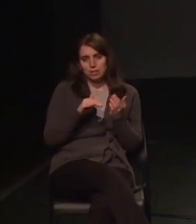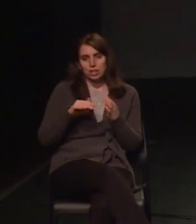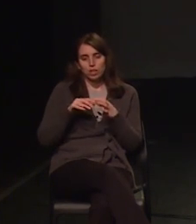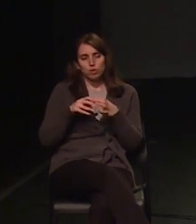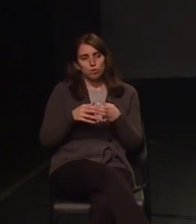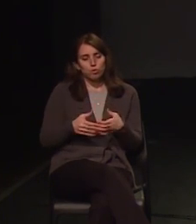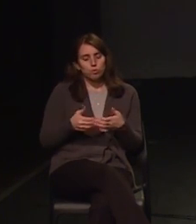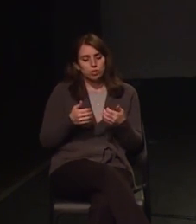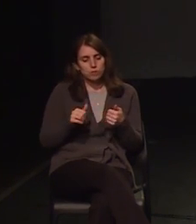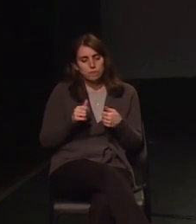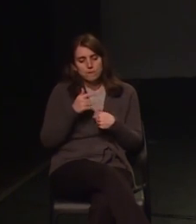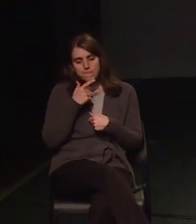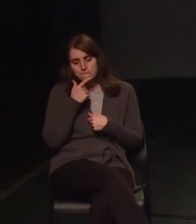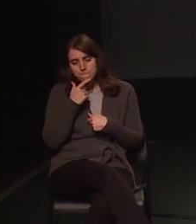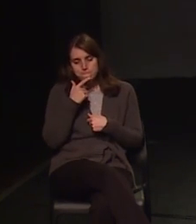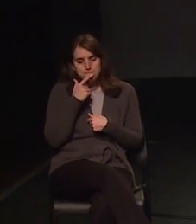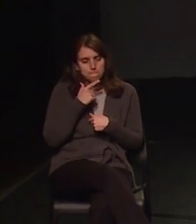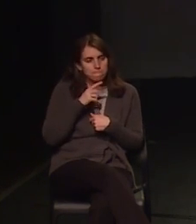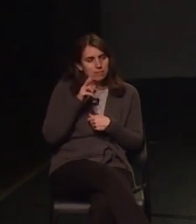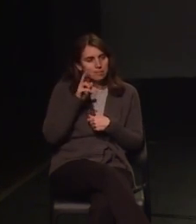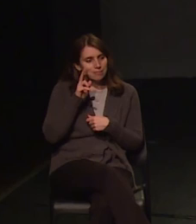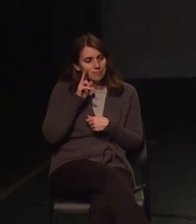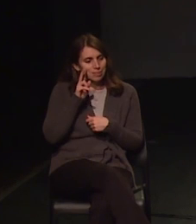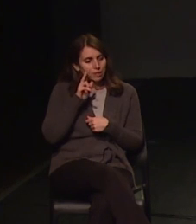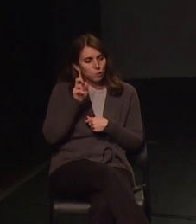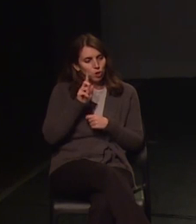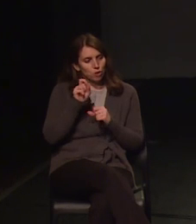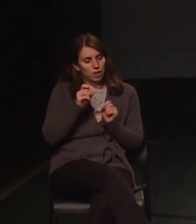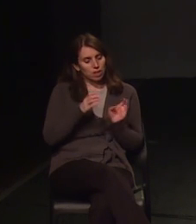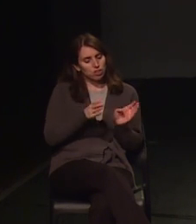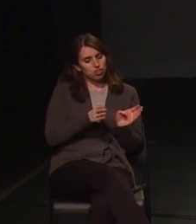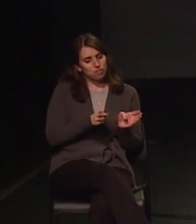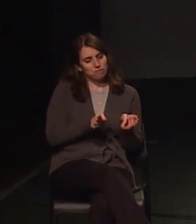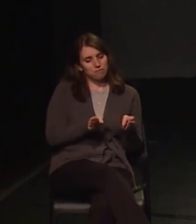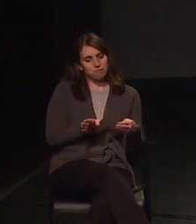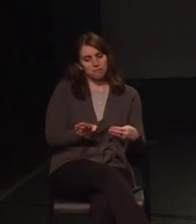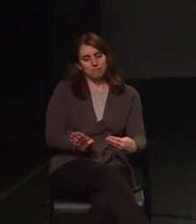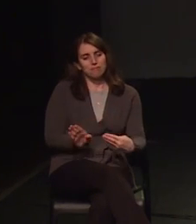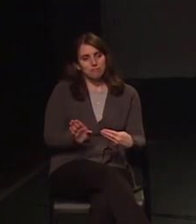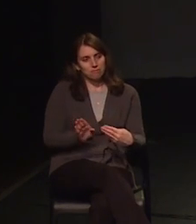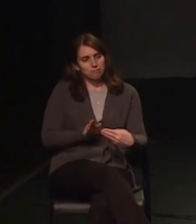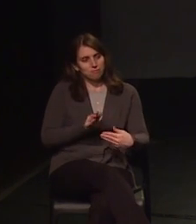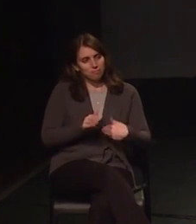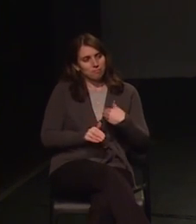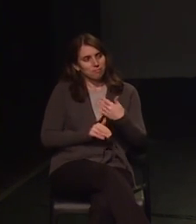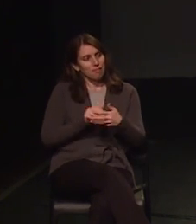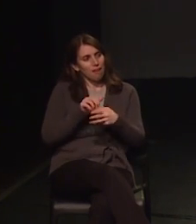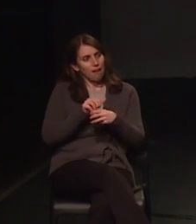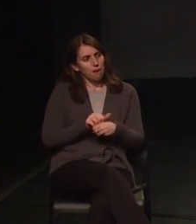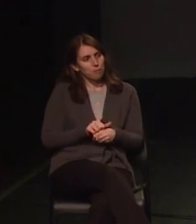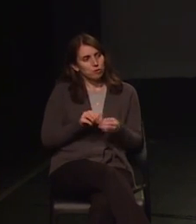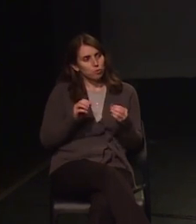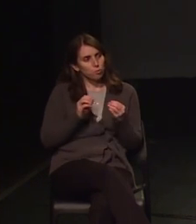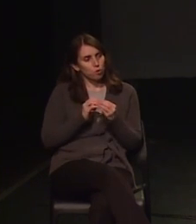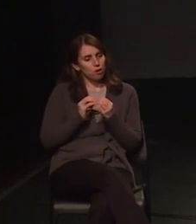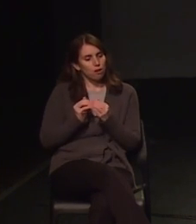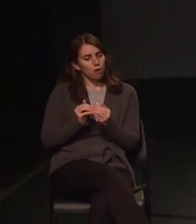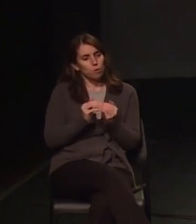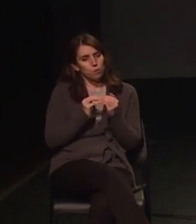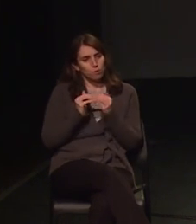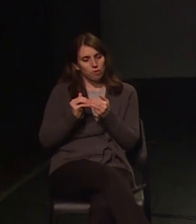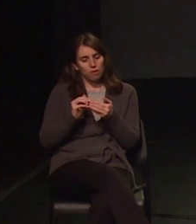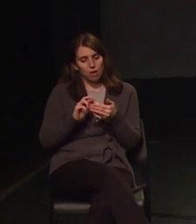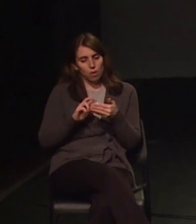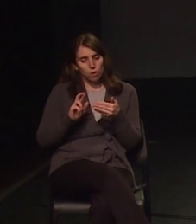places to really shift that practice toward more equitable outcomes. So what I see is, in addition to